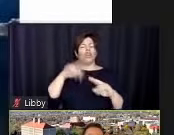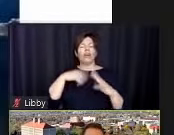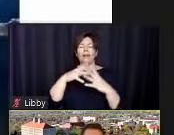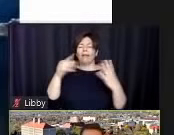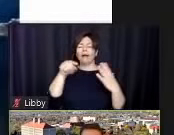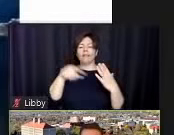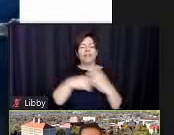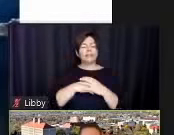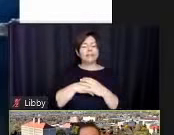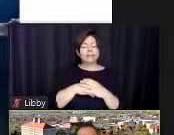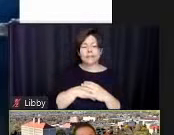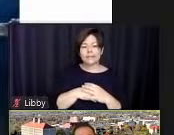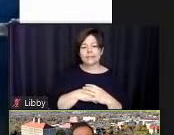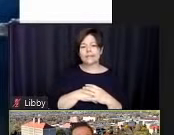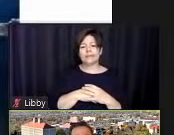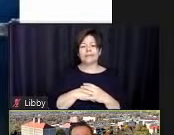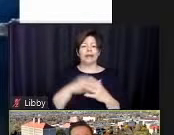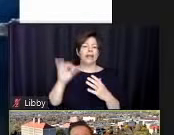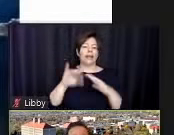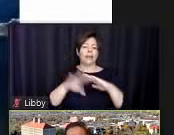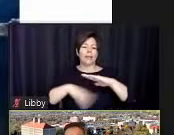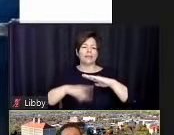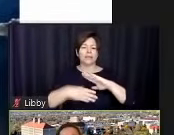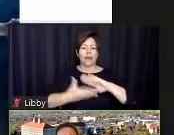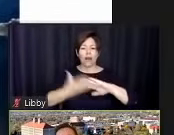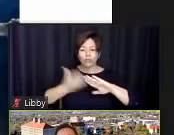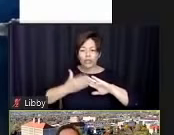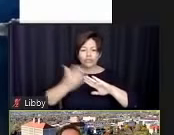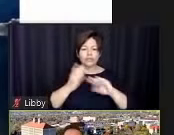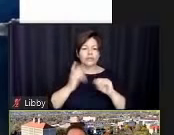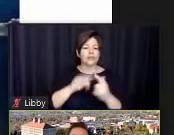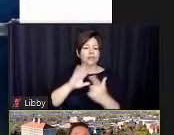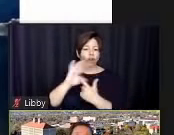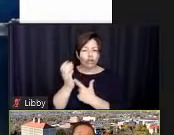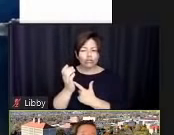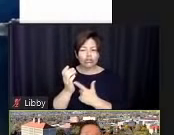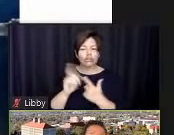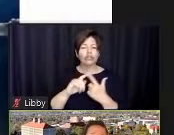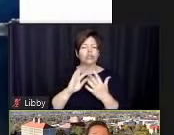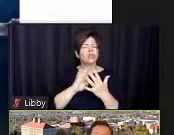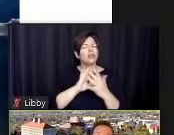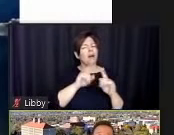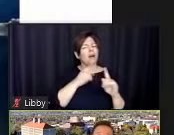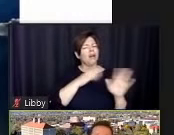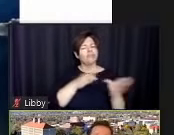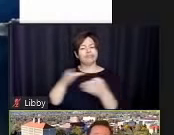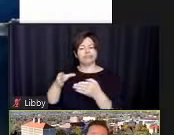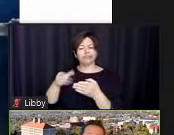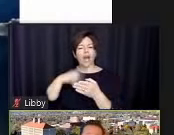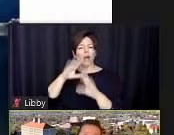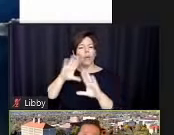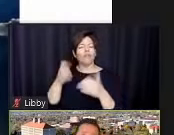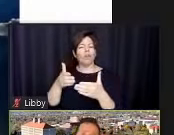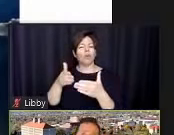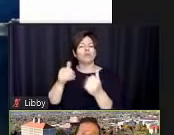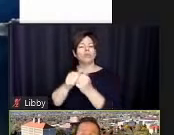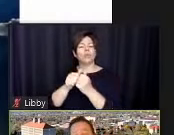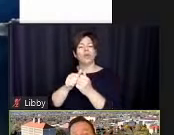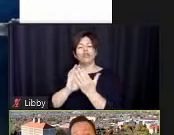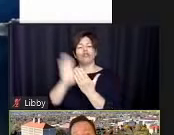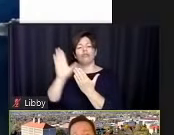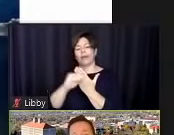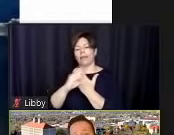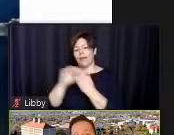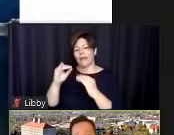of the basic operationalized, the culture, things of that nature, but I want to focus in on the curriculum instruction. And